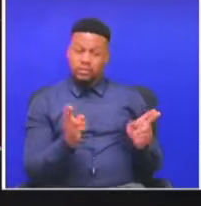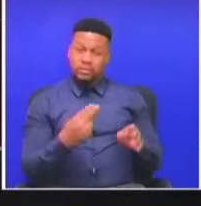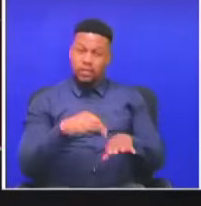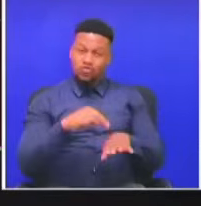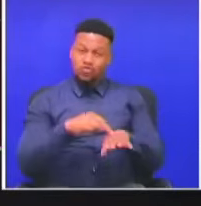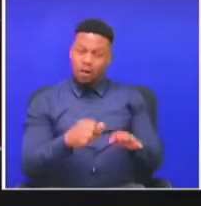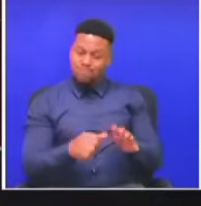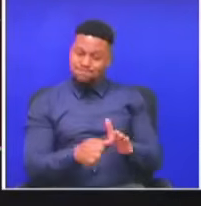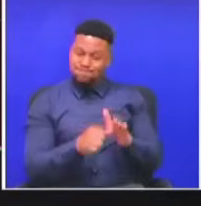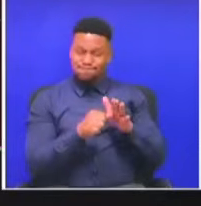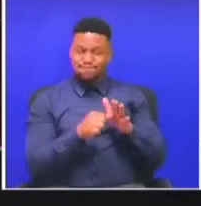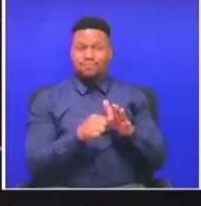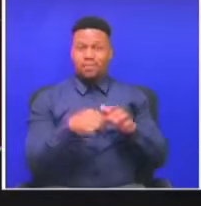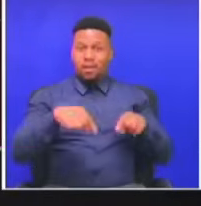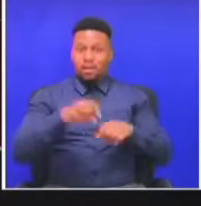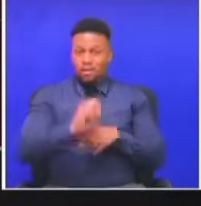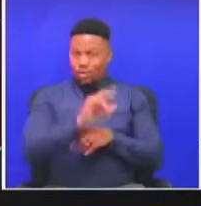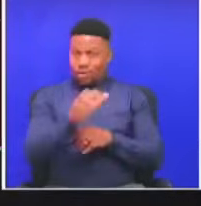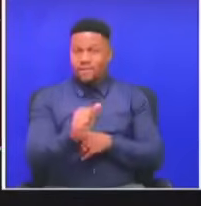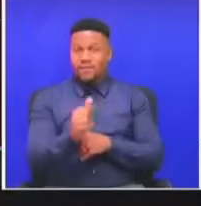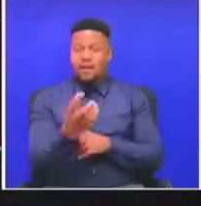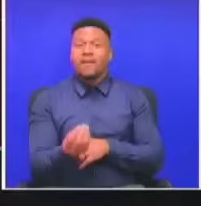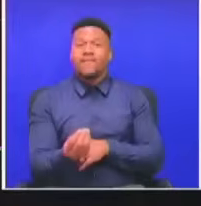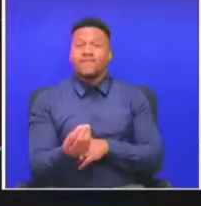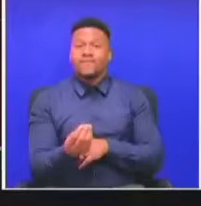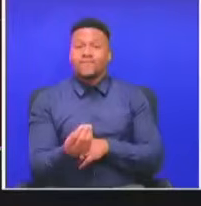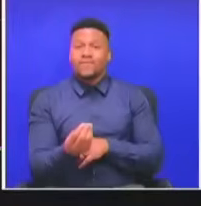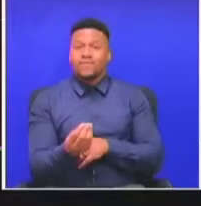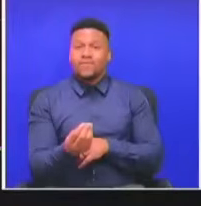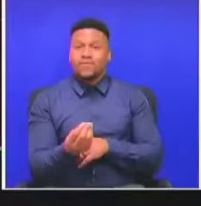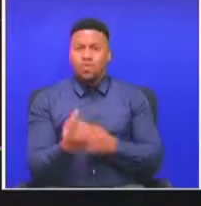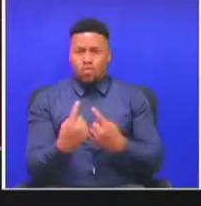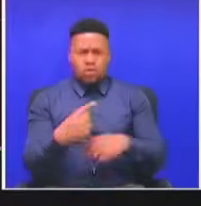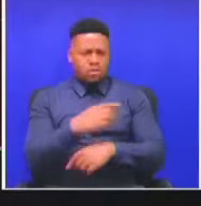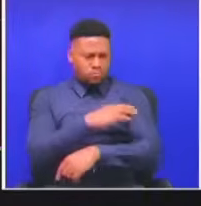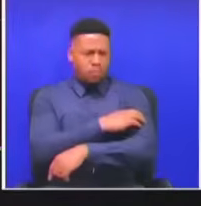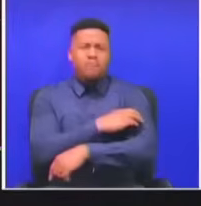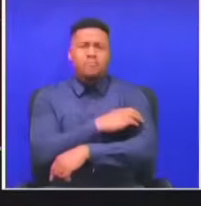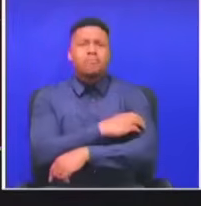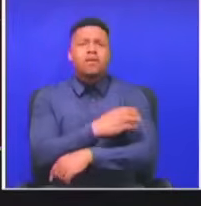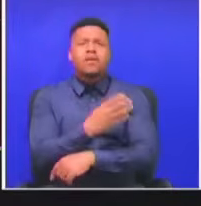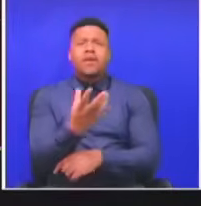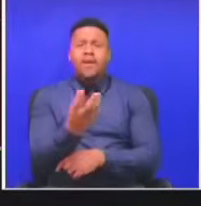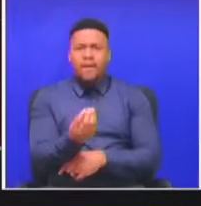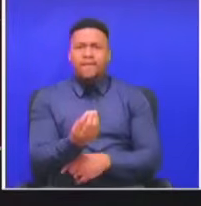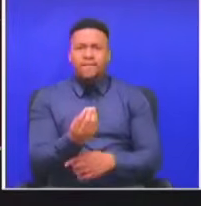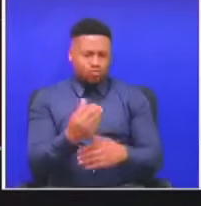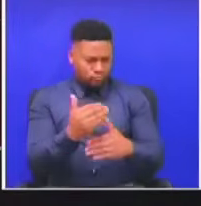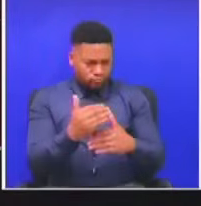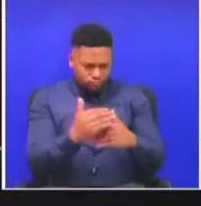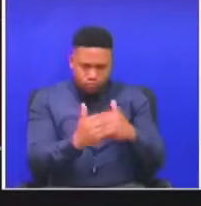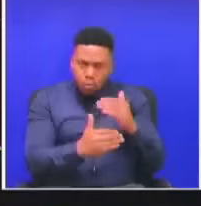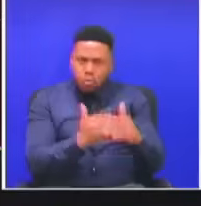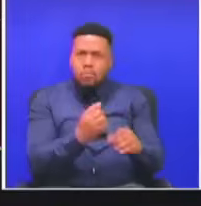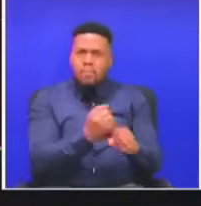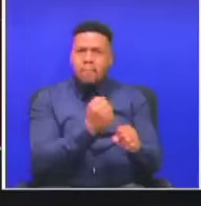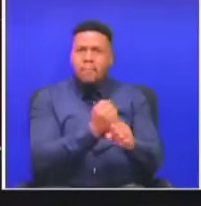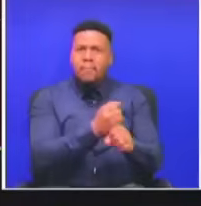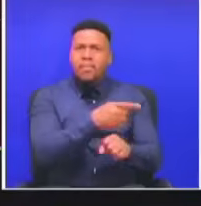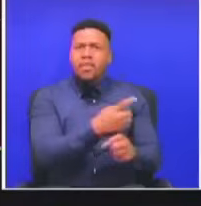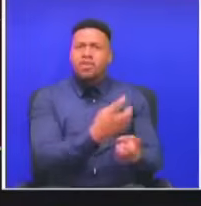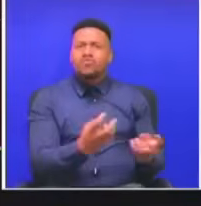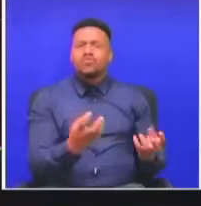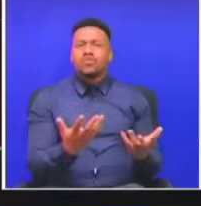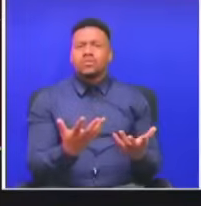capacity that we have to process those minerals with the energy backing that we have, which many